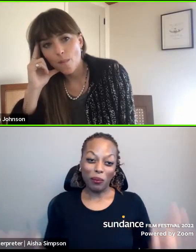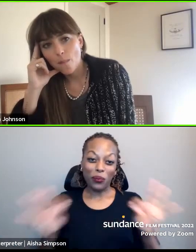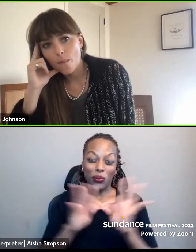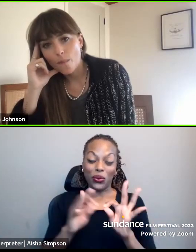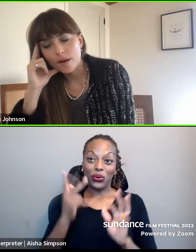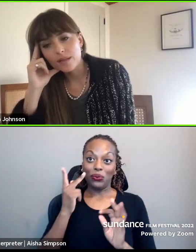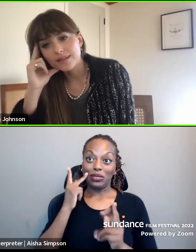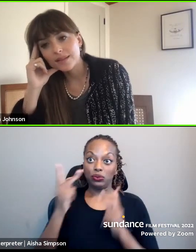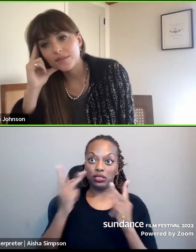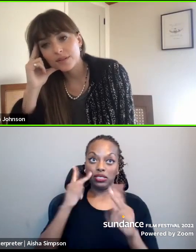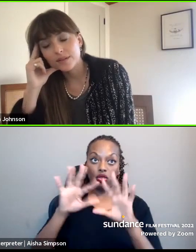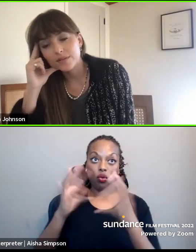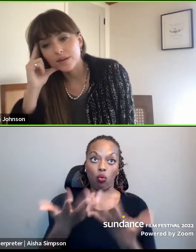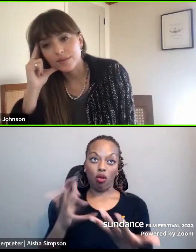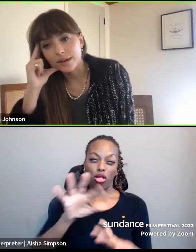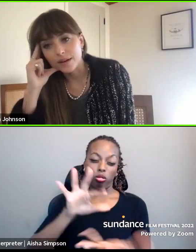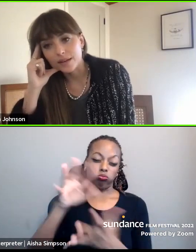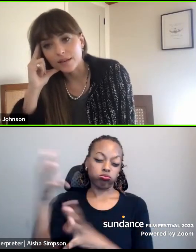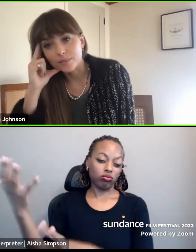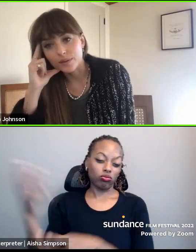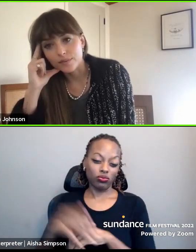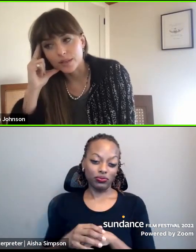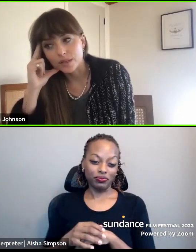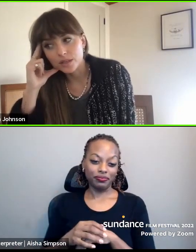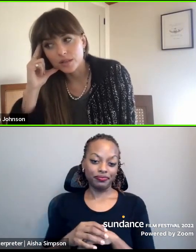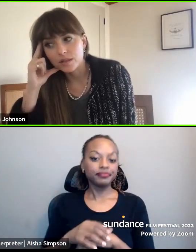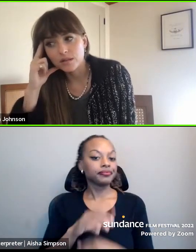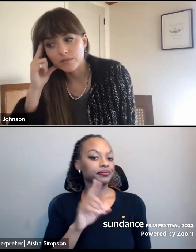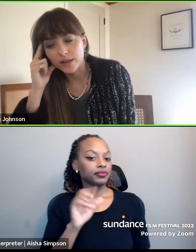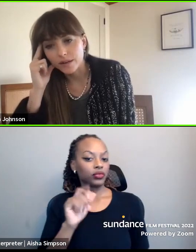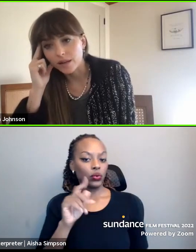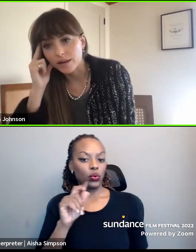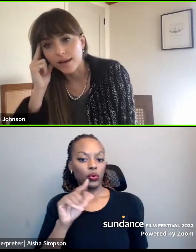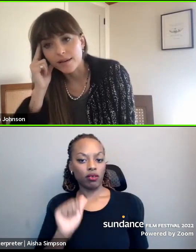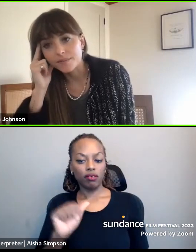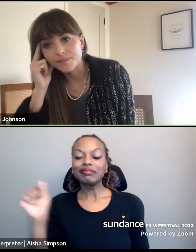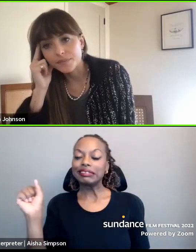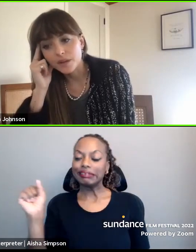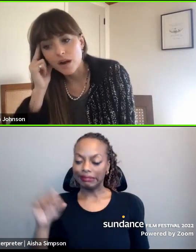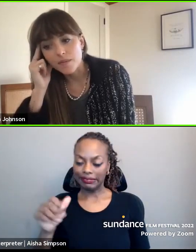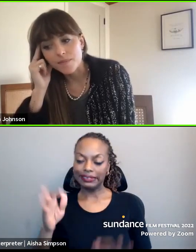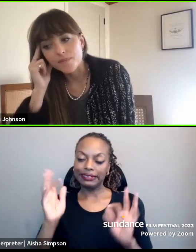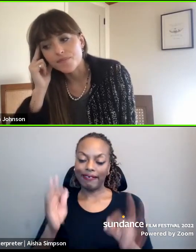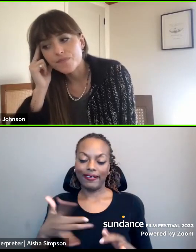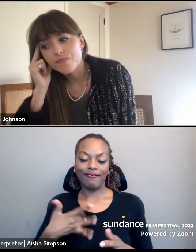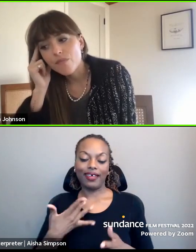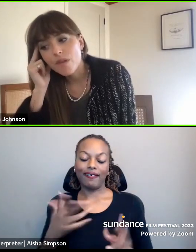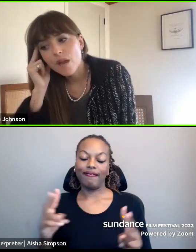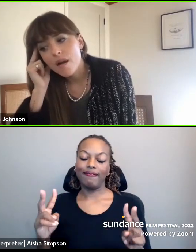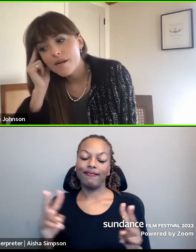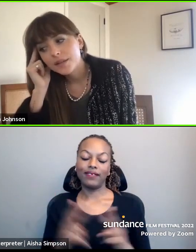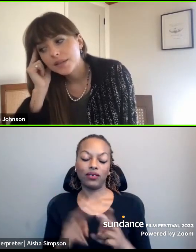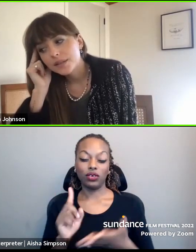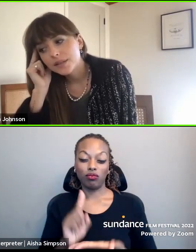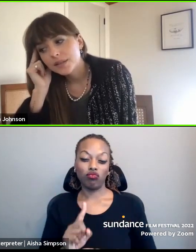Yeah, I definitely felt very privileged, very lucky.